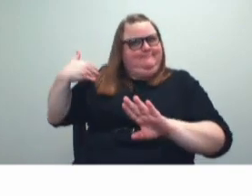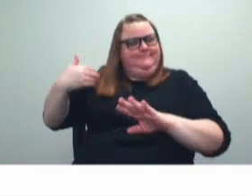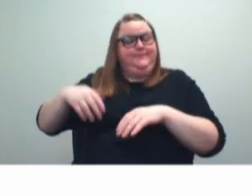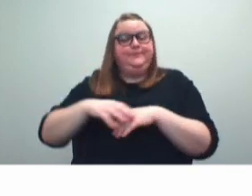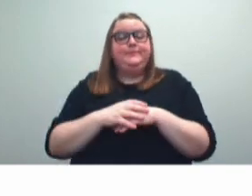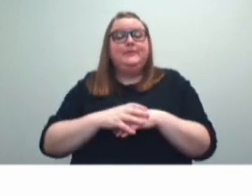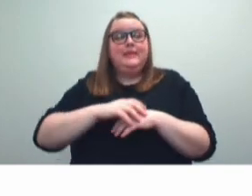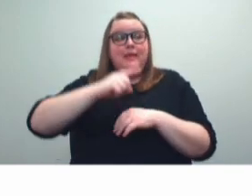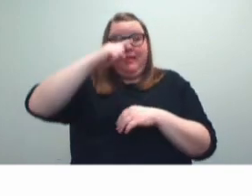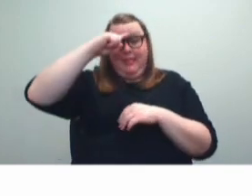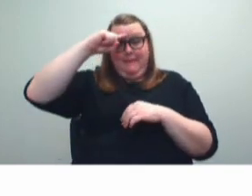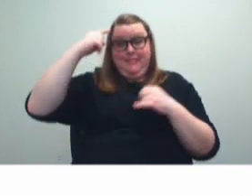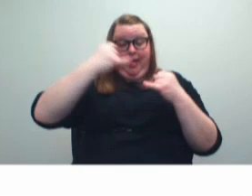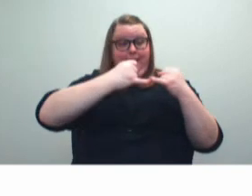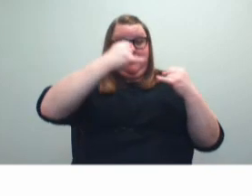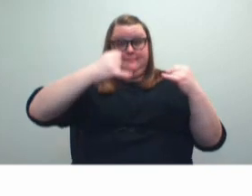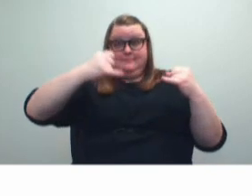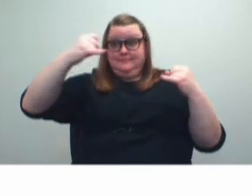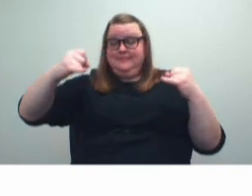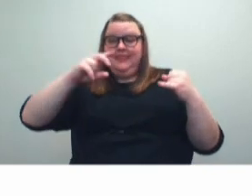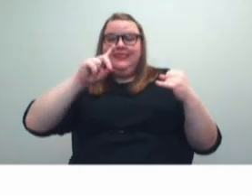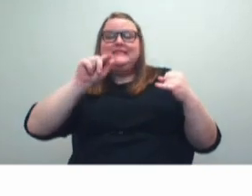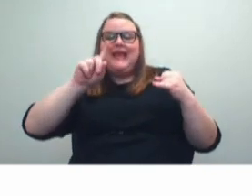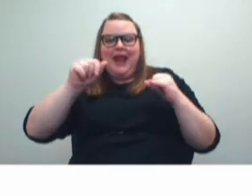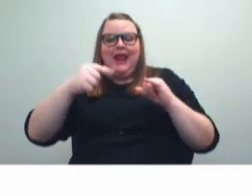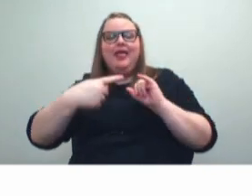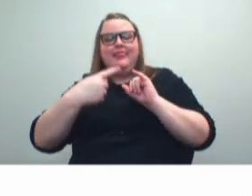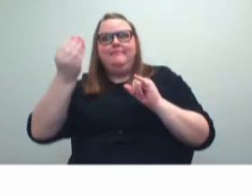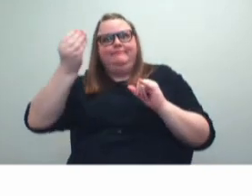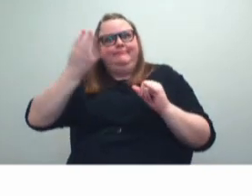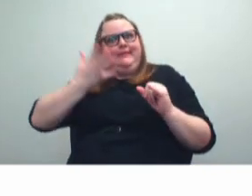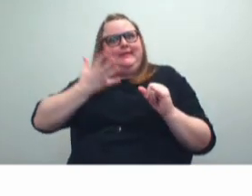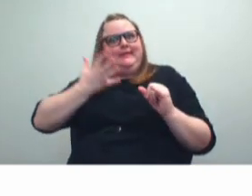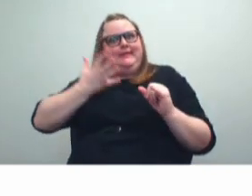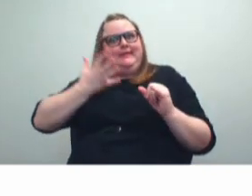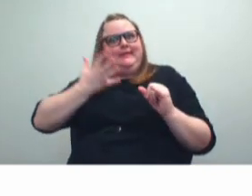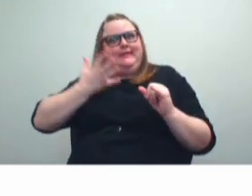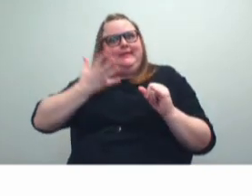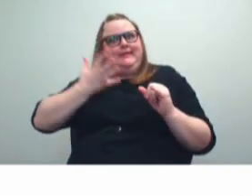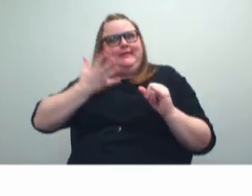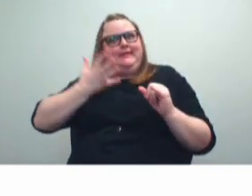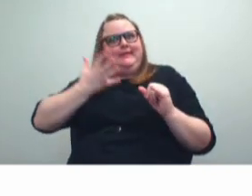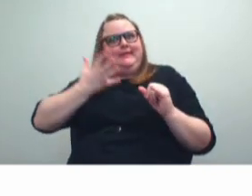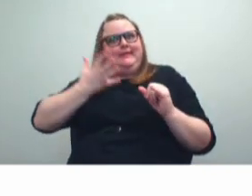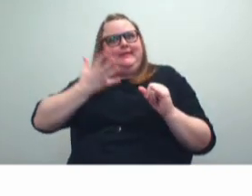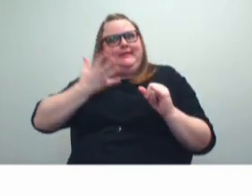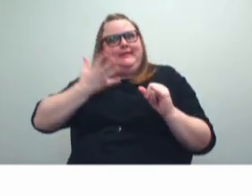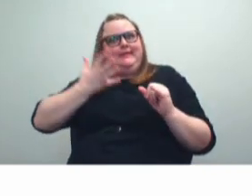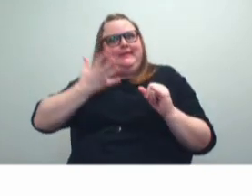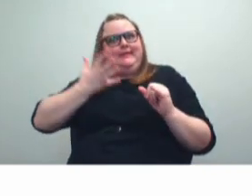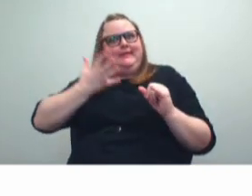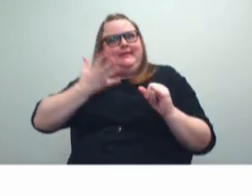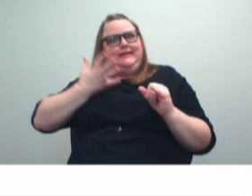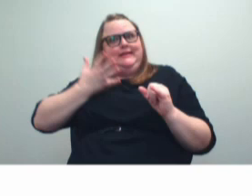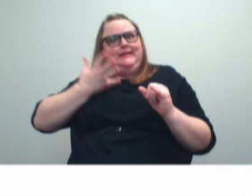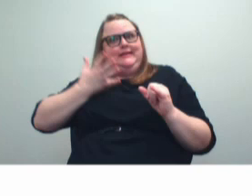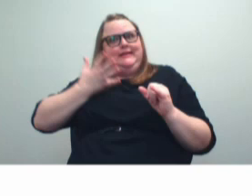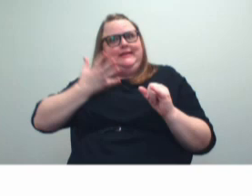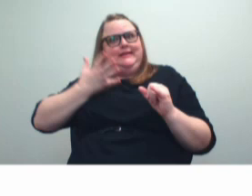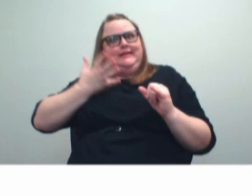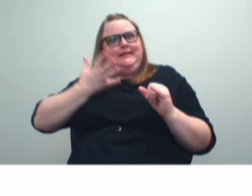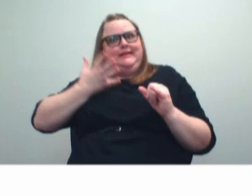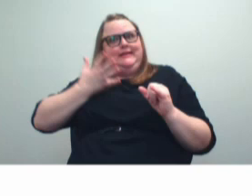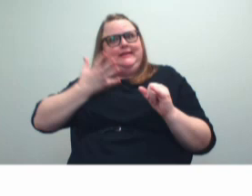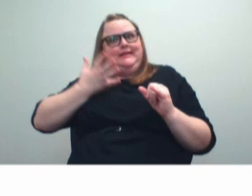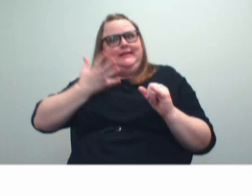informs this indicator. And so in this case, it's the risk assessments. We do know there's a bit of a weekend lull in that data, so it is kind of spiky, and that's why we